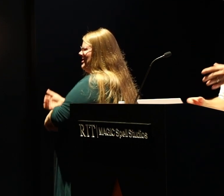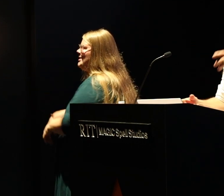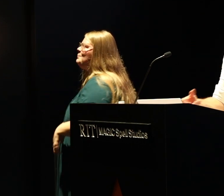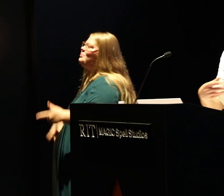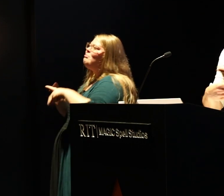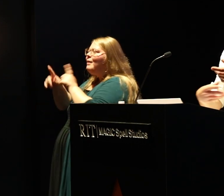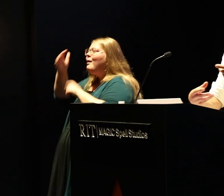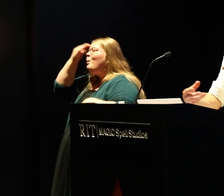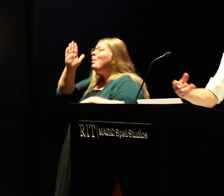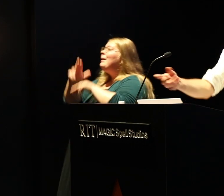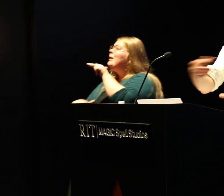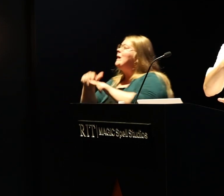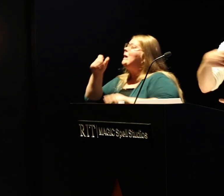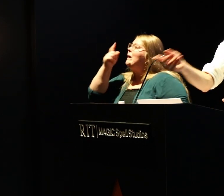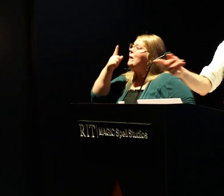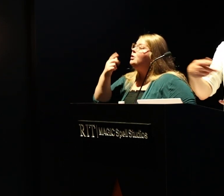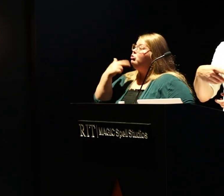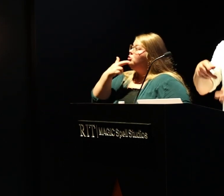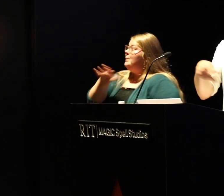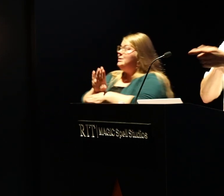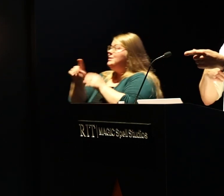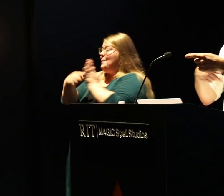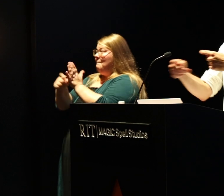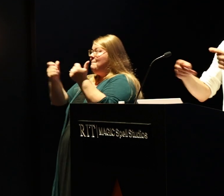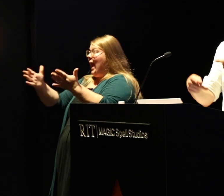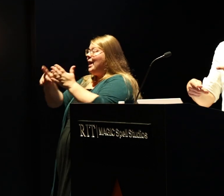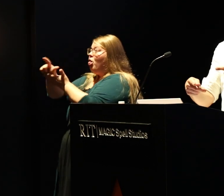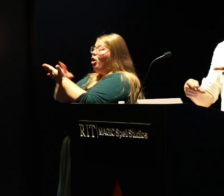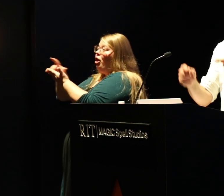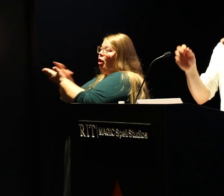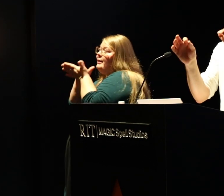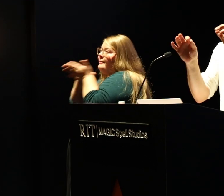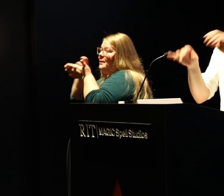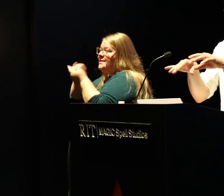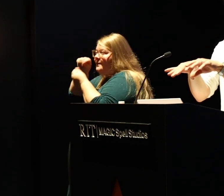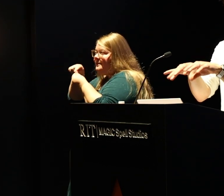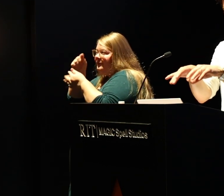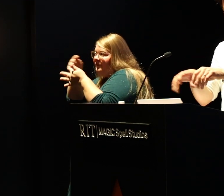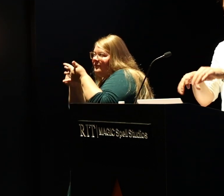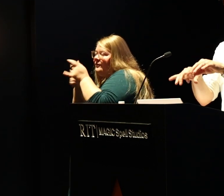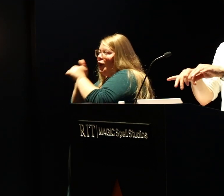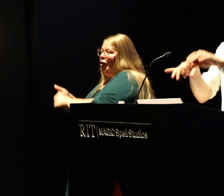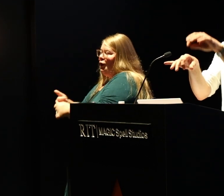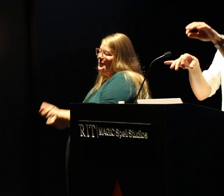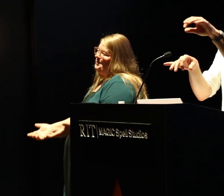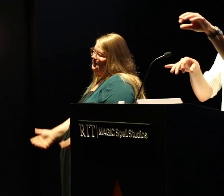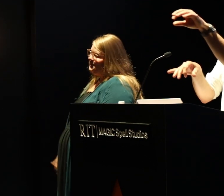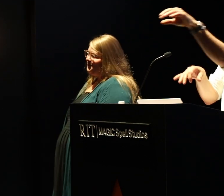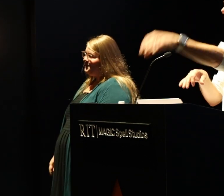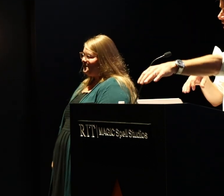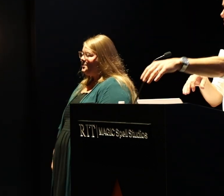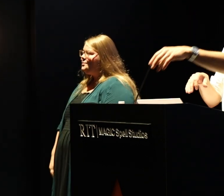Building codes are always changing. So you have to saves a lot of time in between typing the email of the idea to